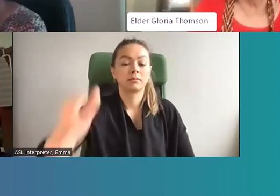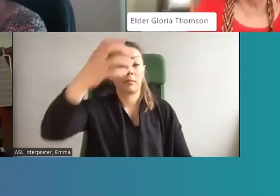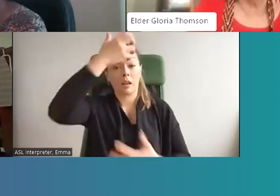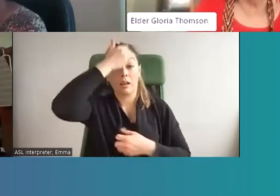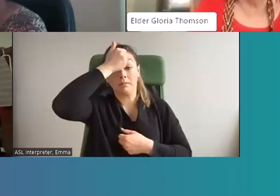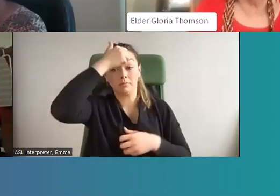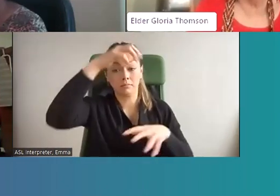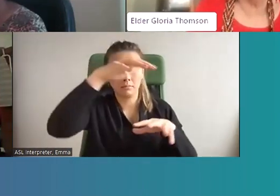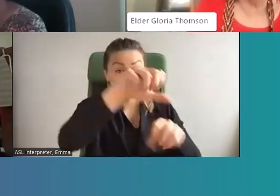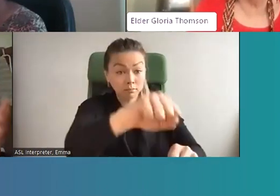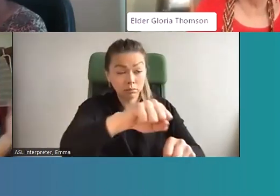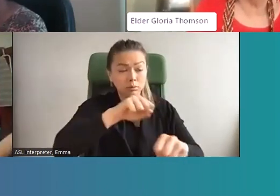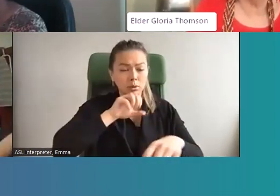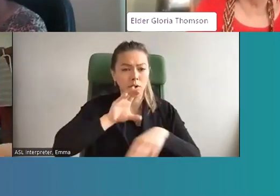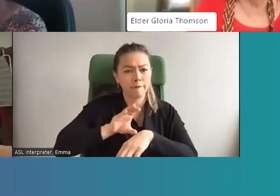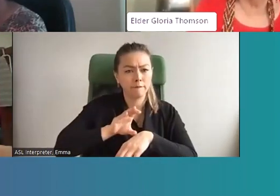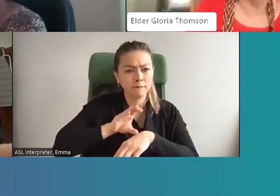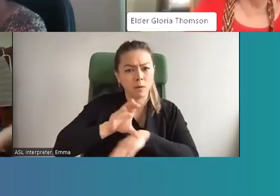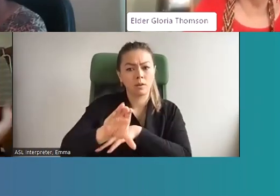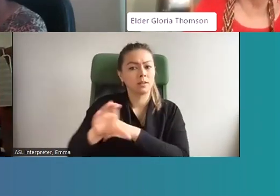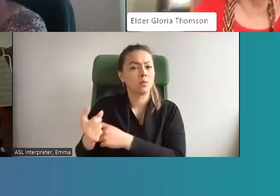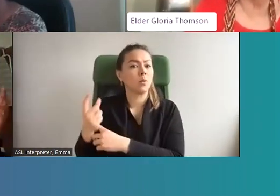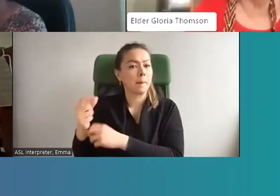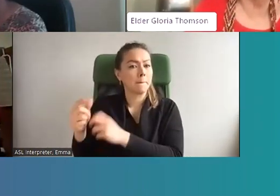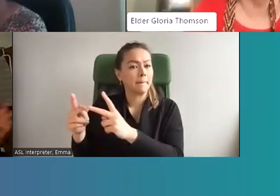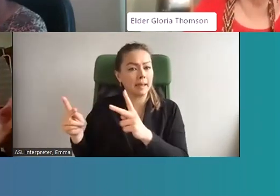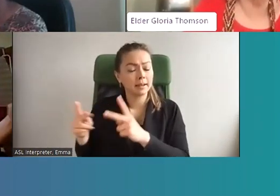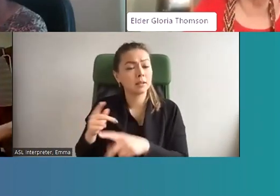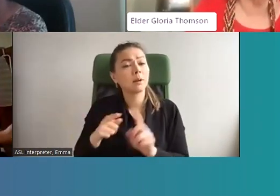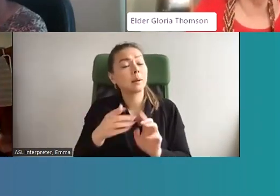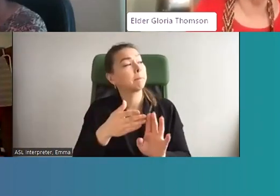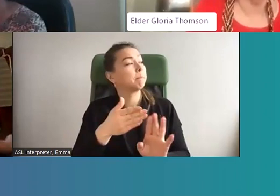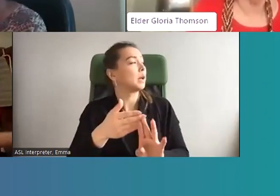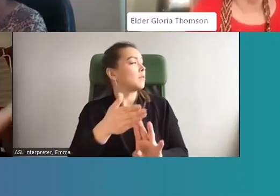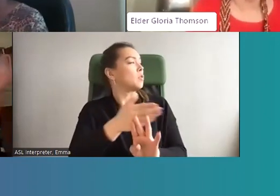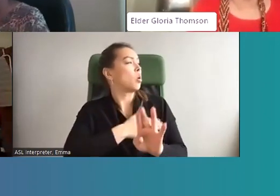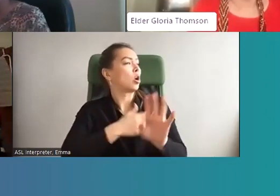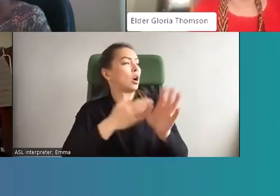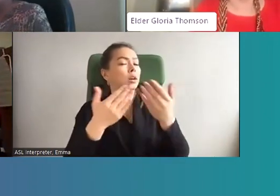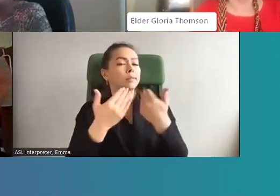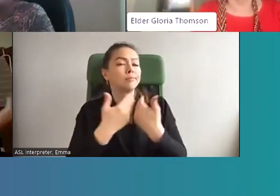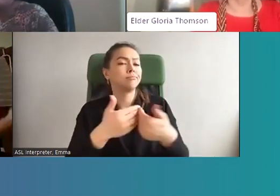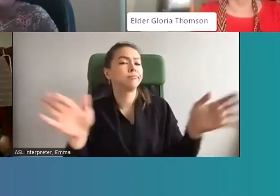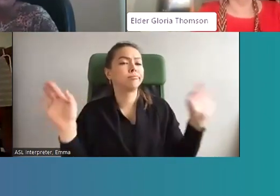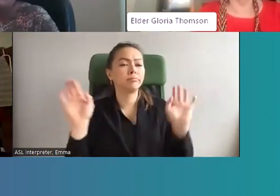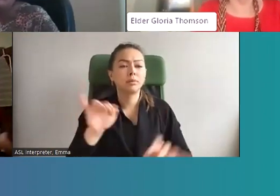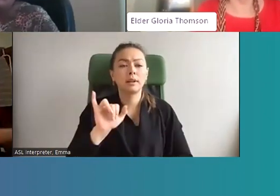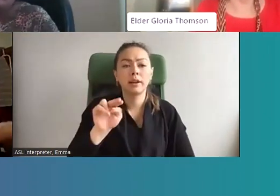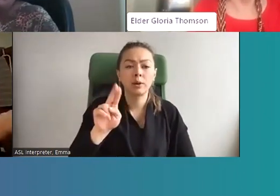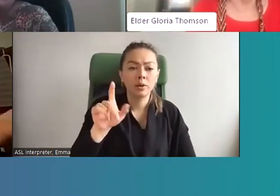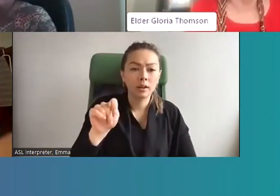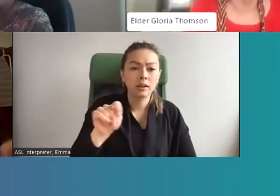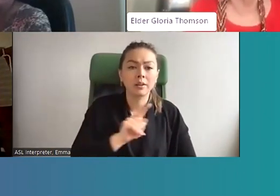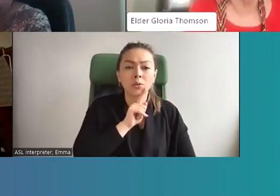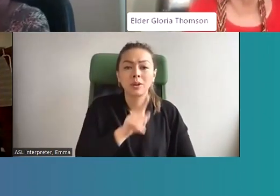place. But before colonizations, Inuit were